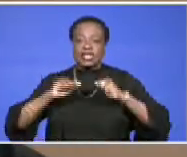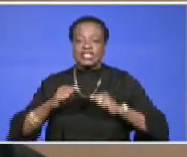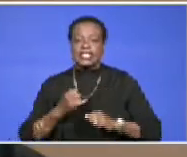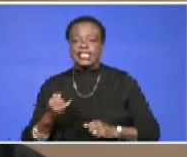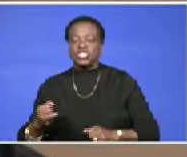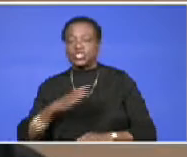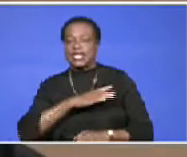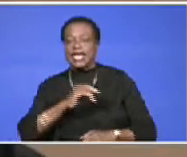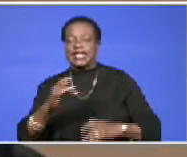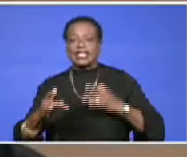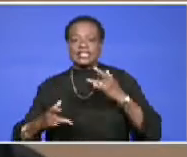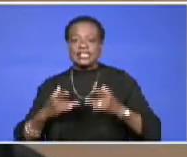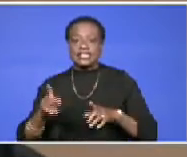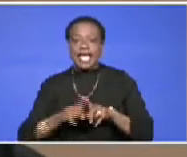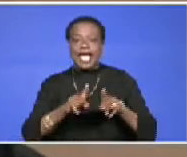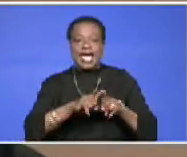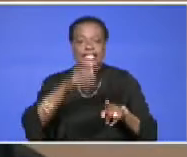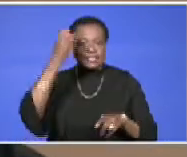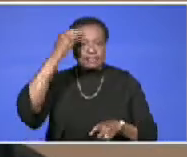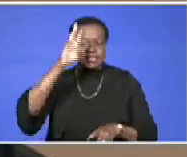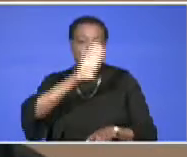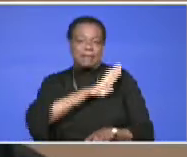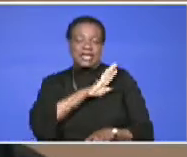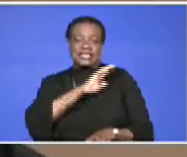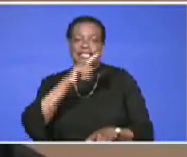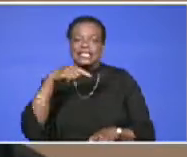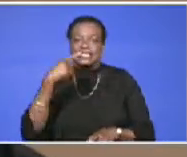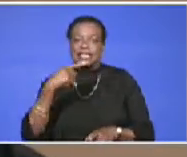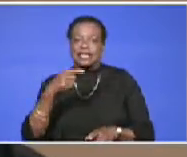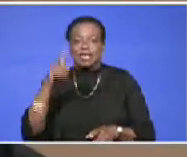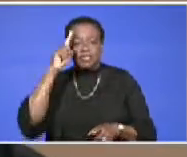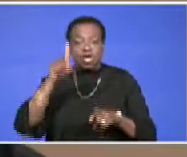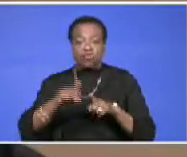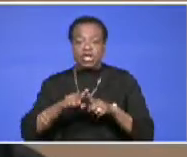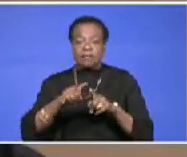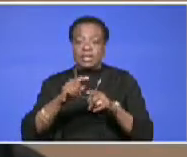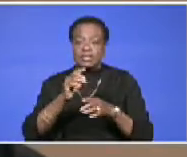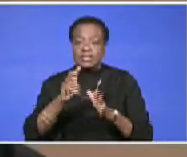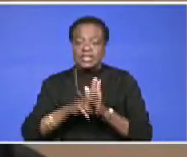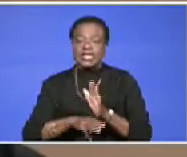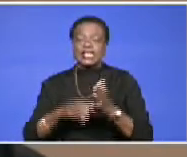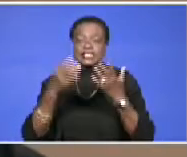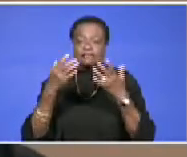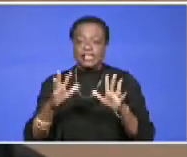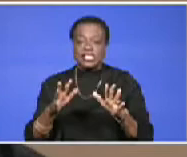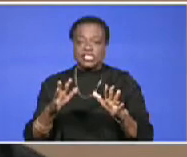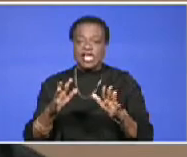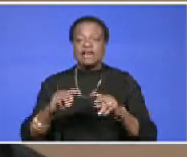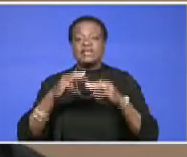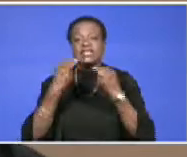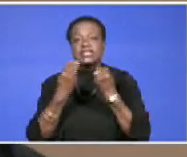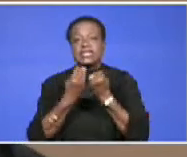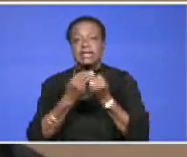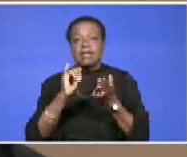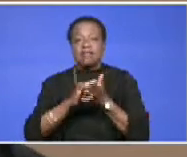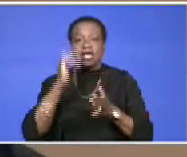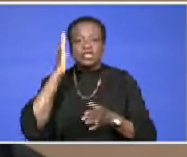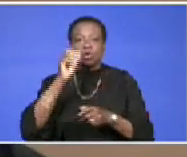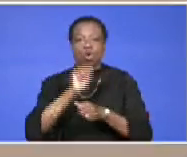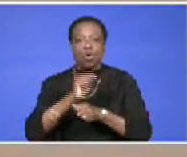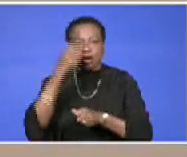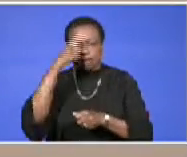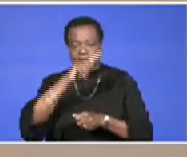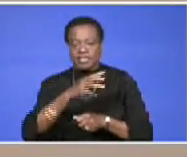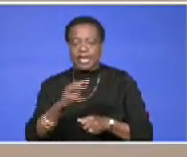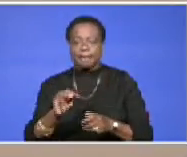Mr. Bastian said, the industrial agreement has expired, and that's very important. So we're going to work on that. They have a team in place that's going to work for them. We're going to work